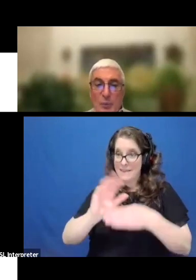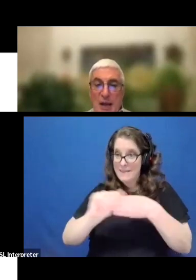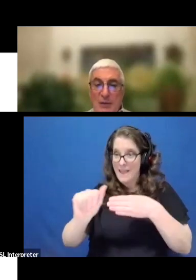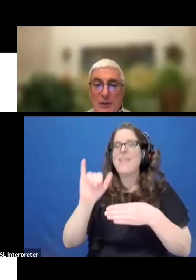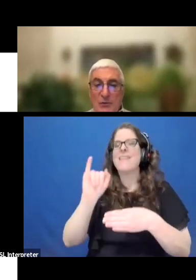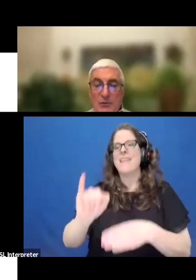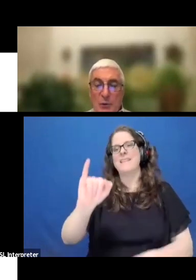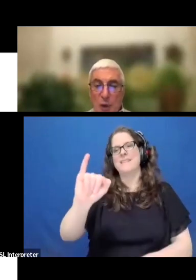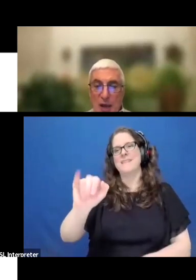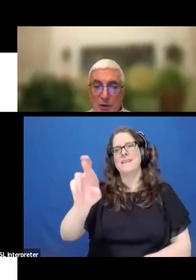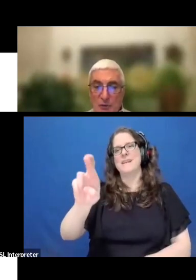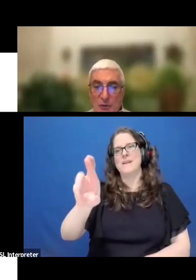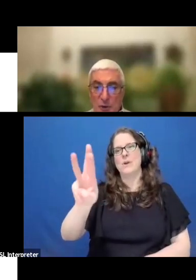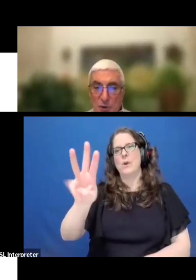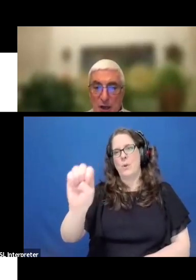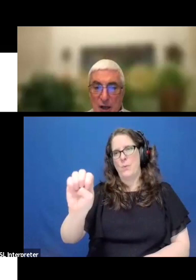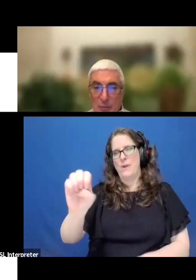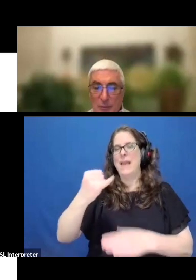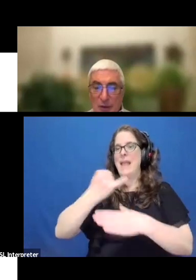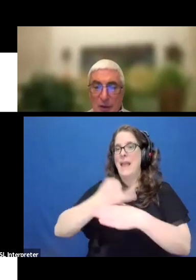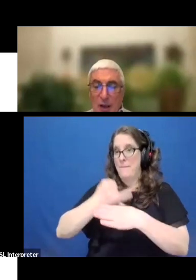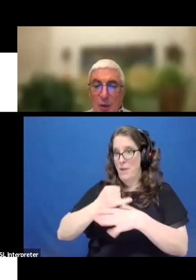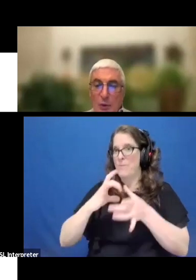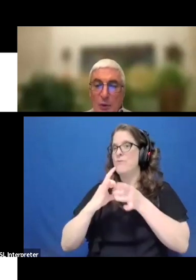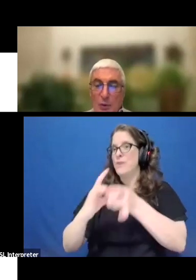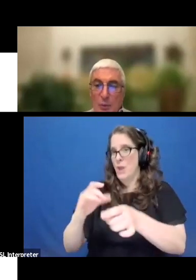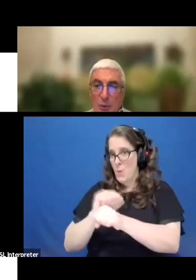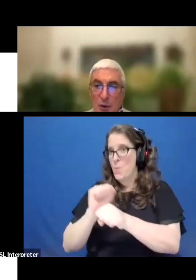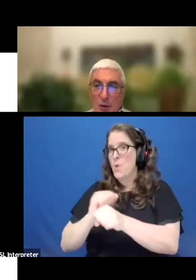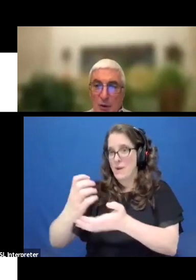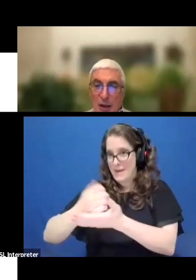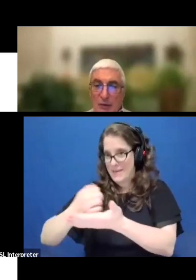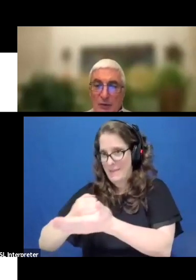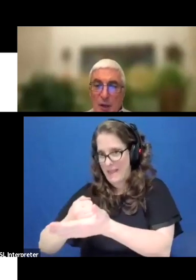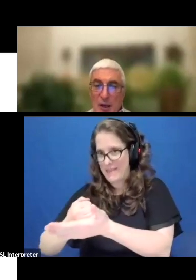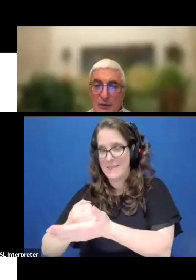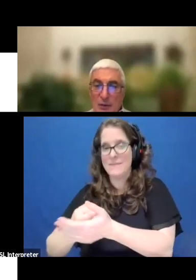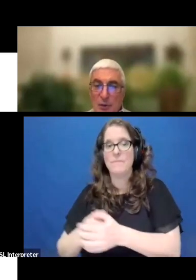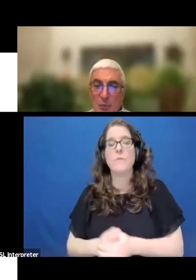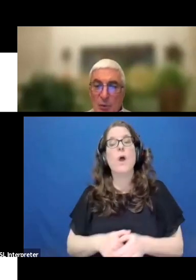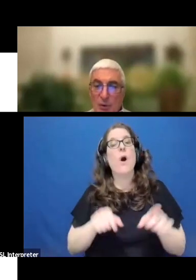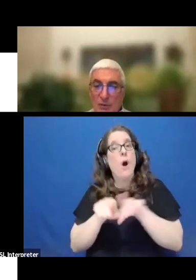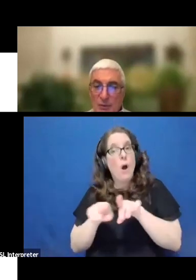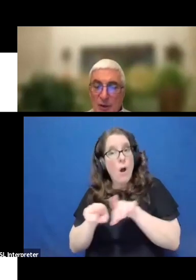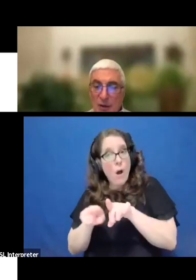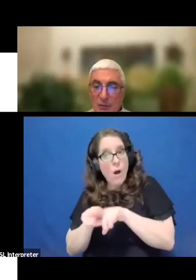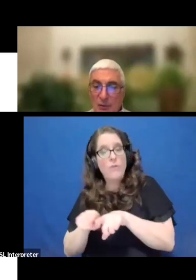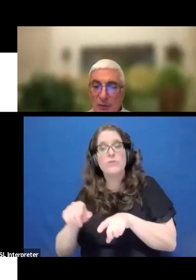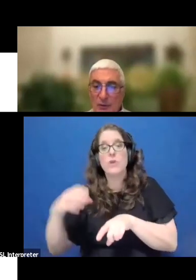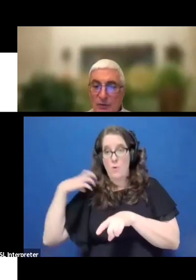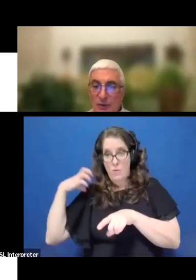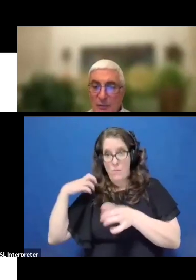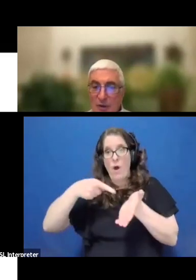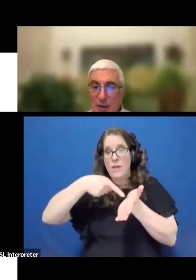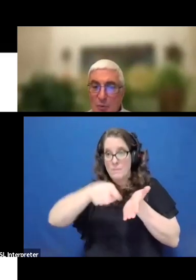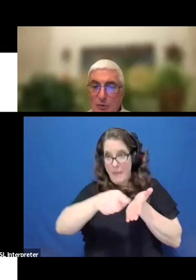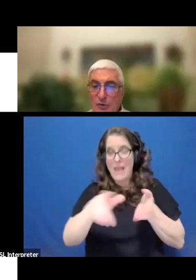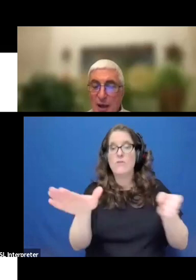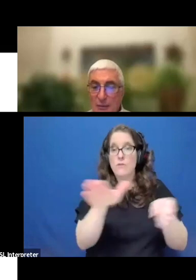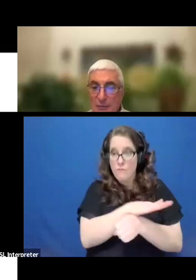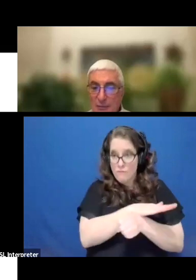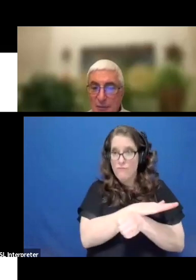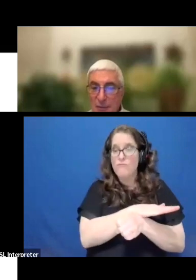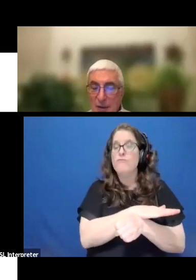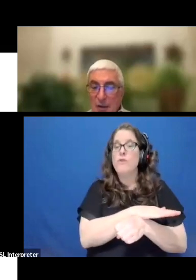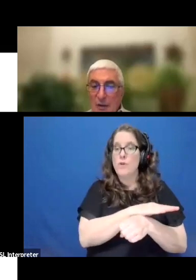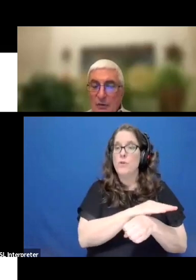also paid the full wage for her job, but her employer estimates that her productivity level is